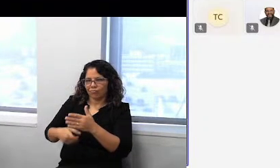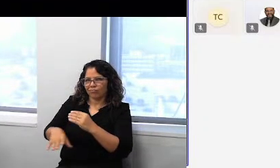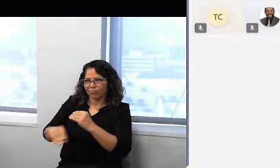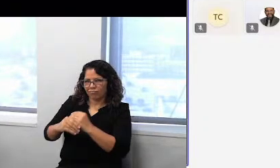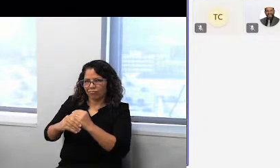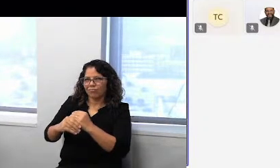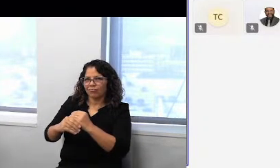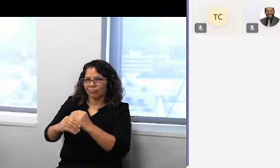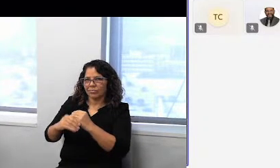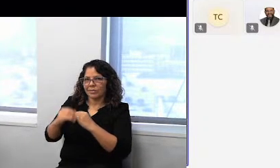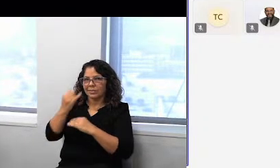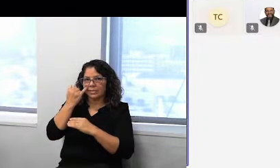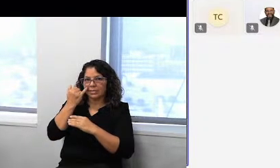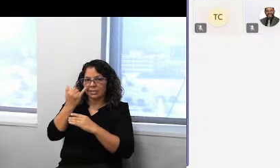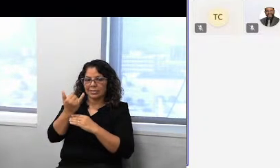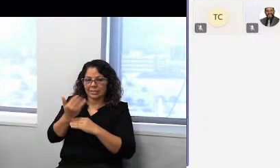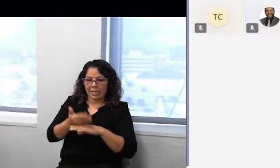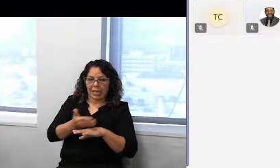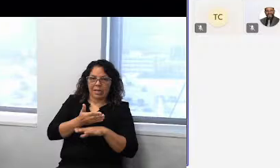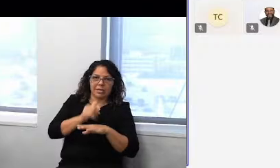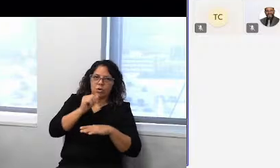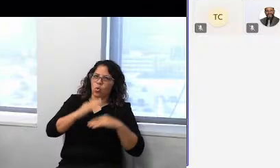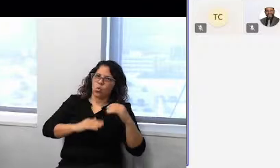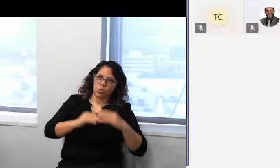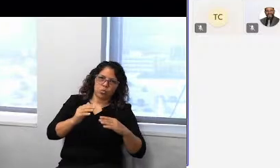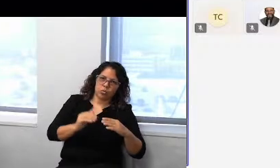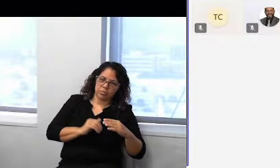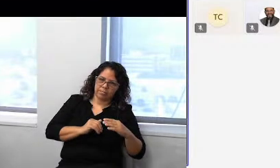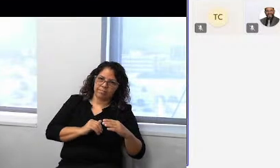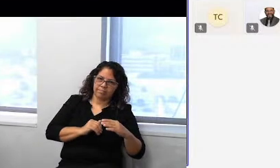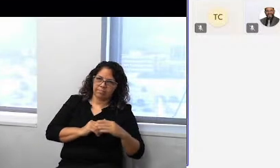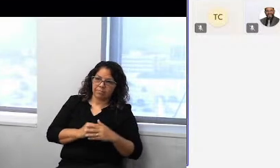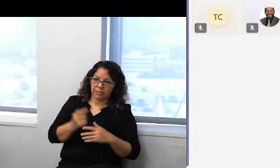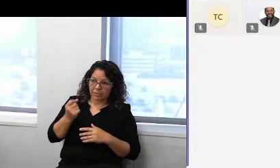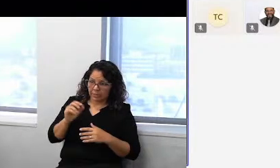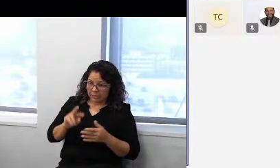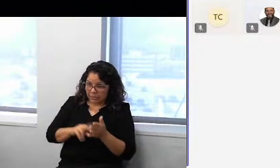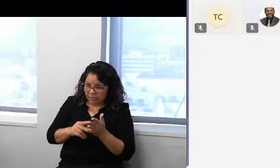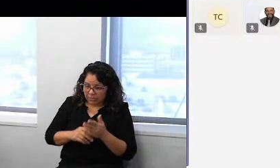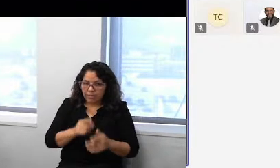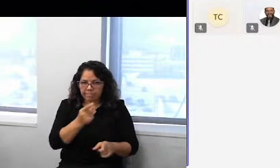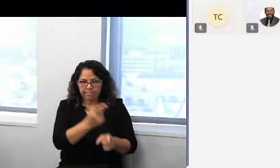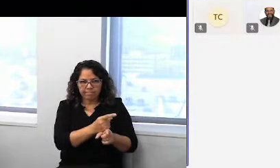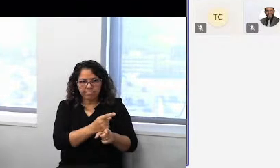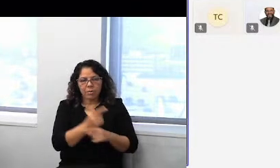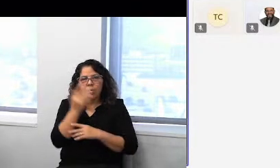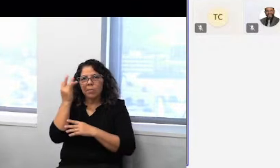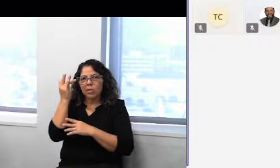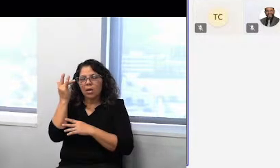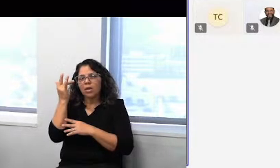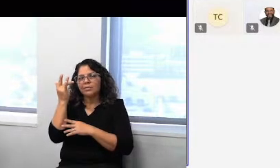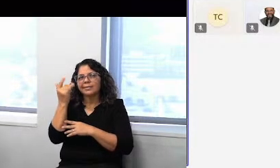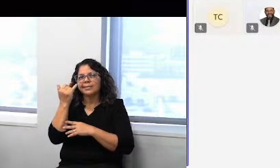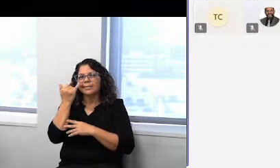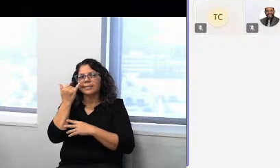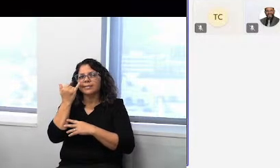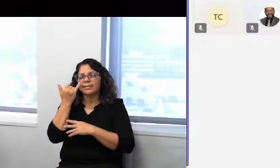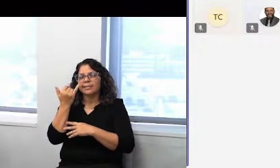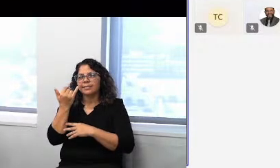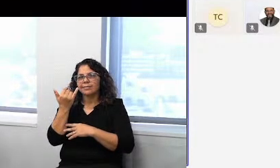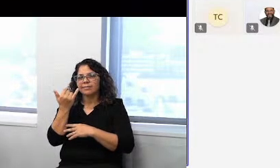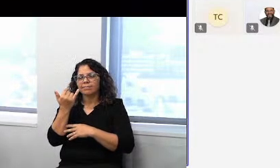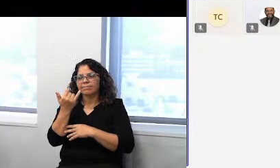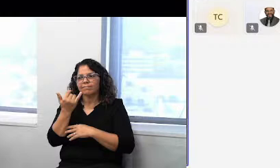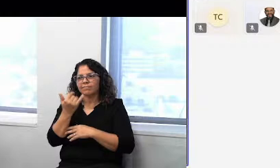That is correct, because when I built it in 2005. You don't have to add. I just want to make sure we're understanding each other. Thank you. Remember,